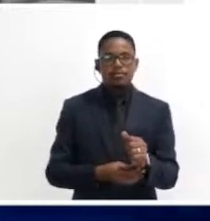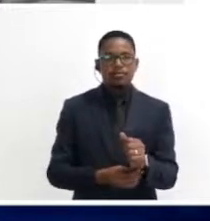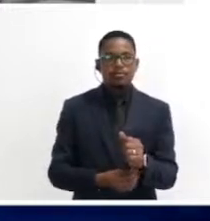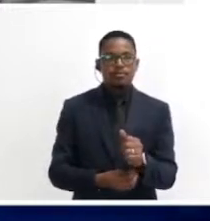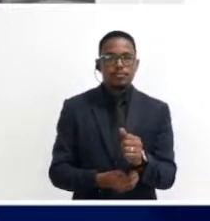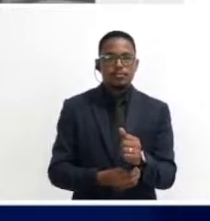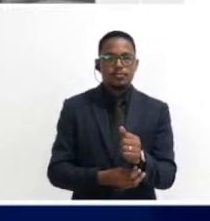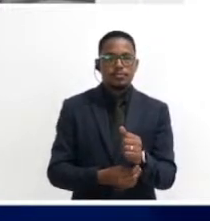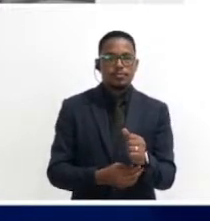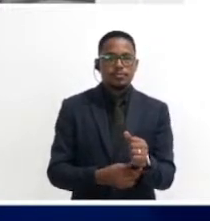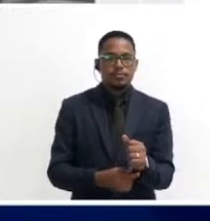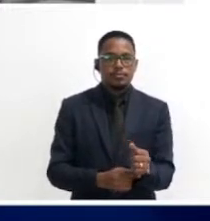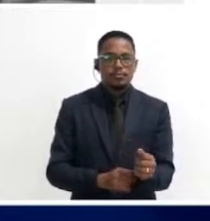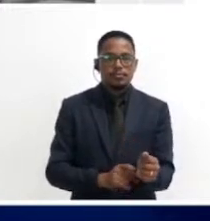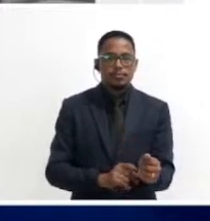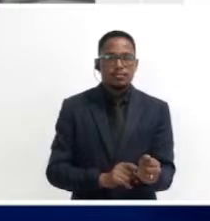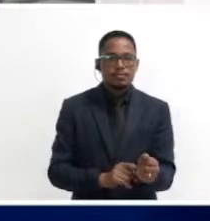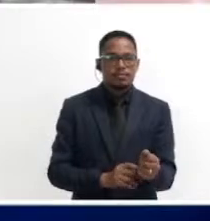Yeah, I think I won't.